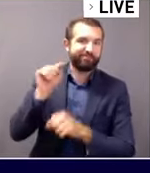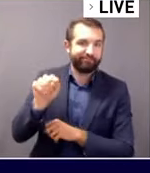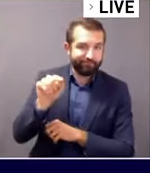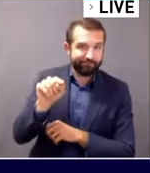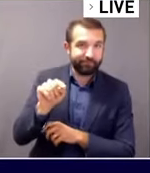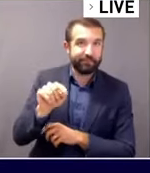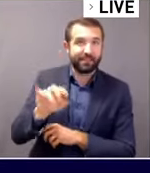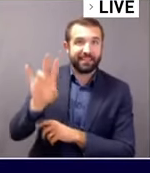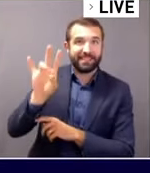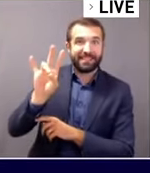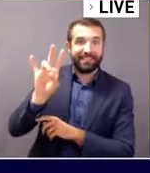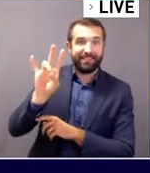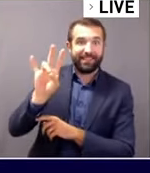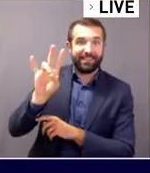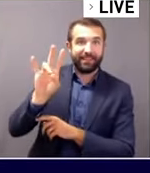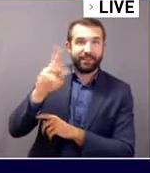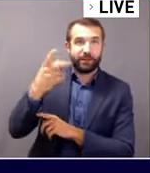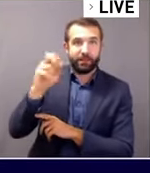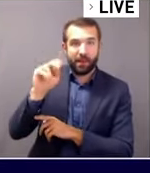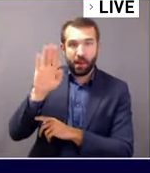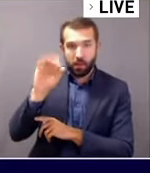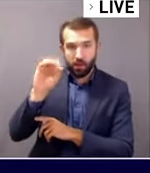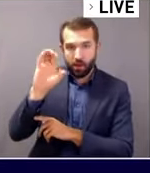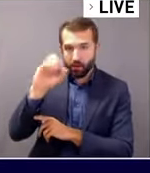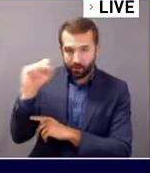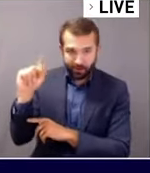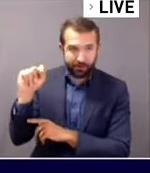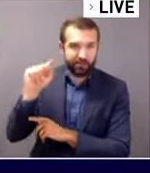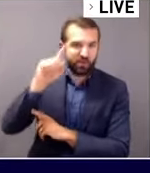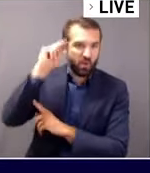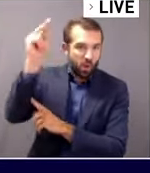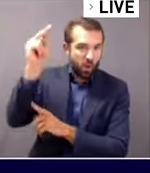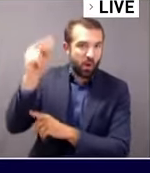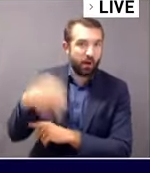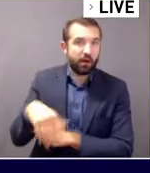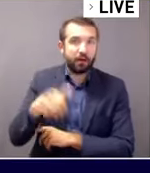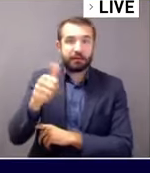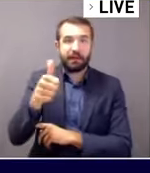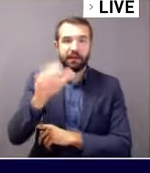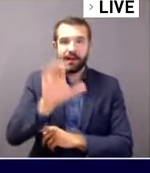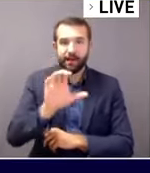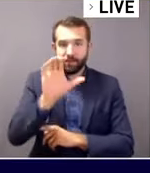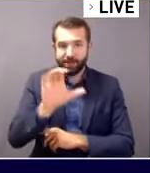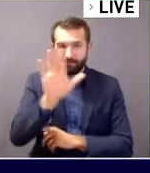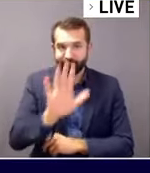County, 10 from Cumberland, and 5 from Androscoggin County.